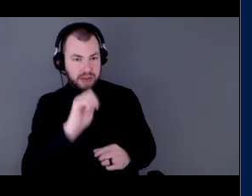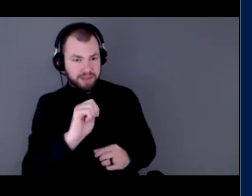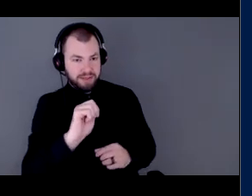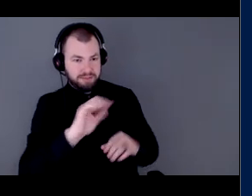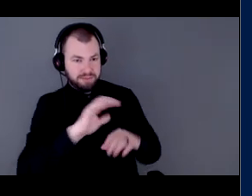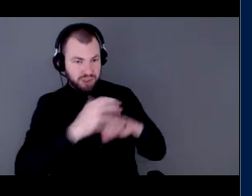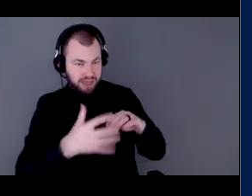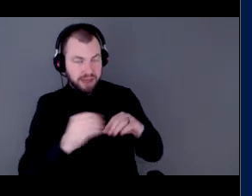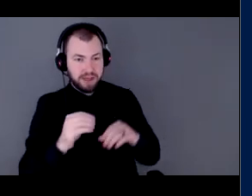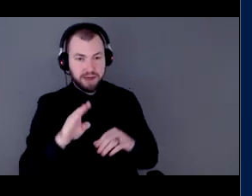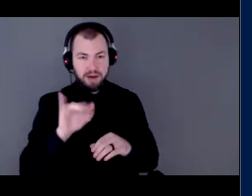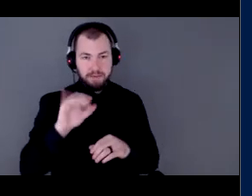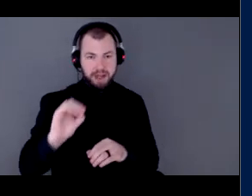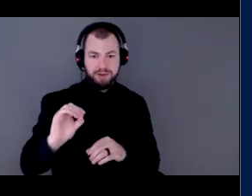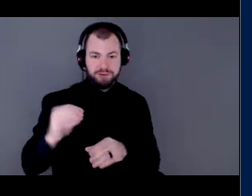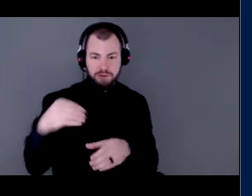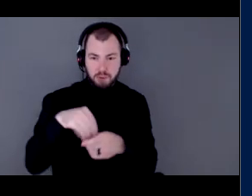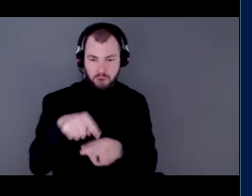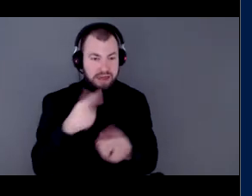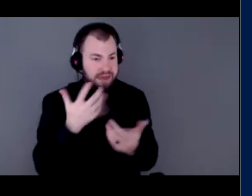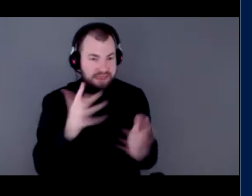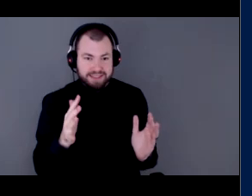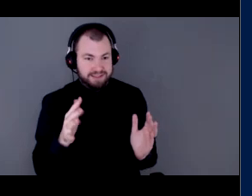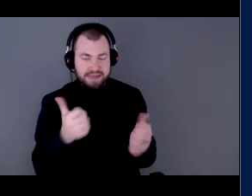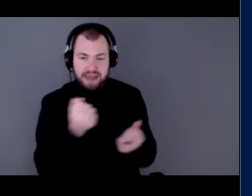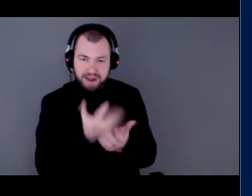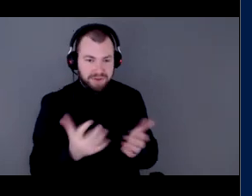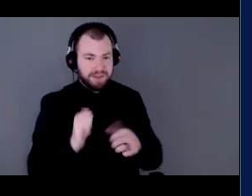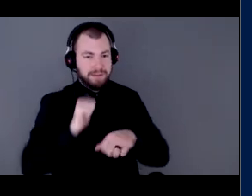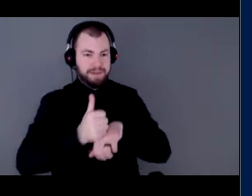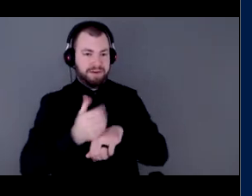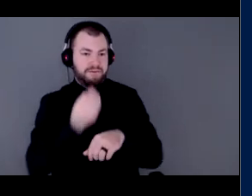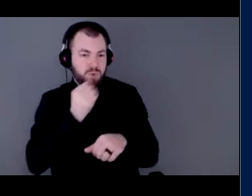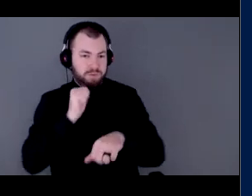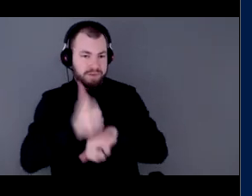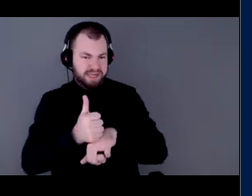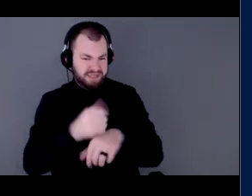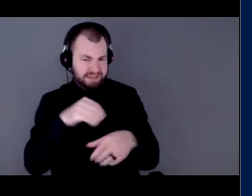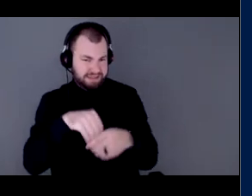that is it. So there's nothing, everything is food-based in that material.